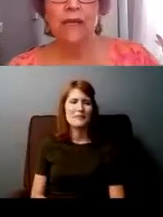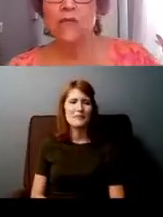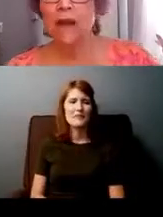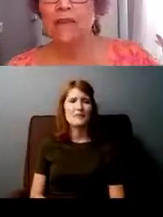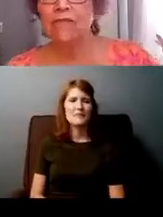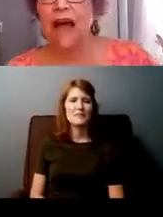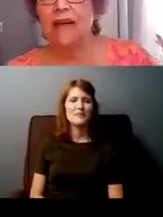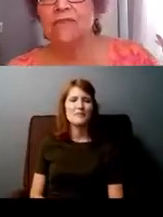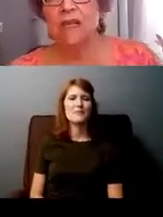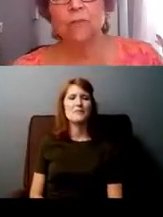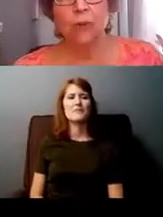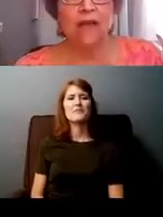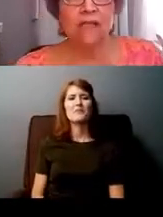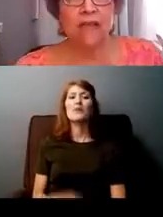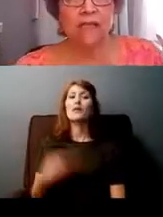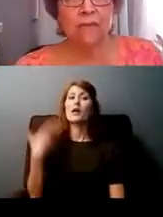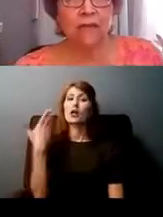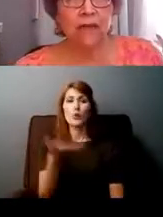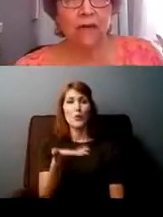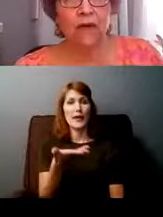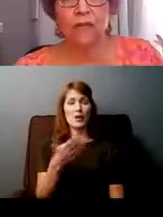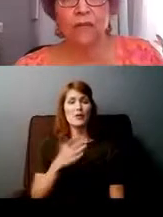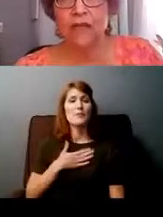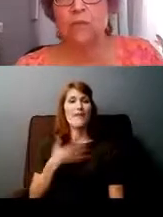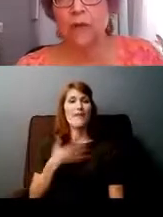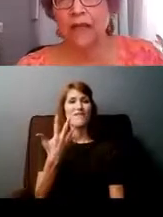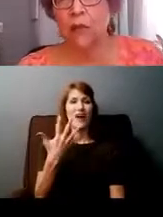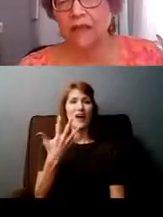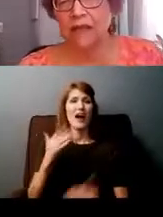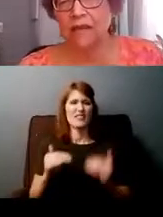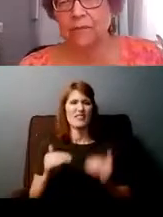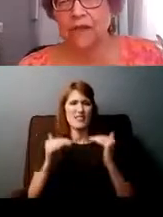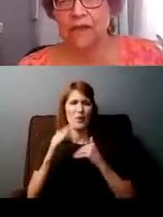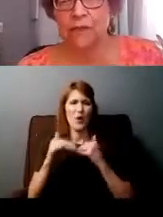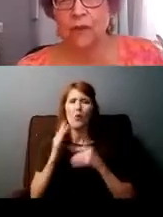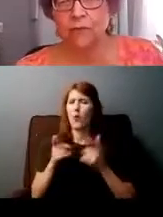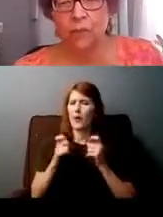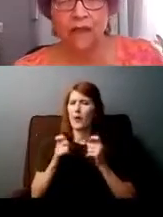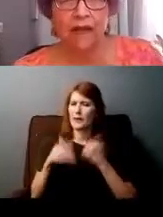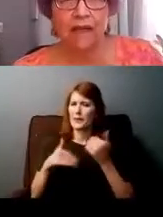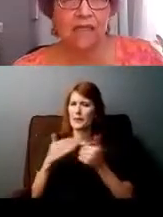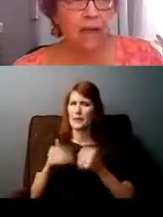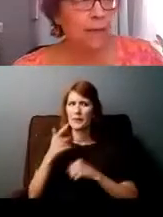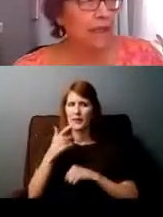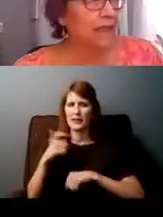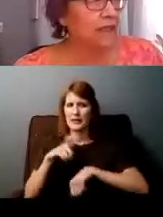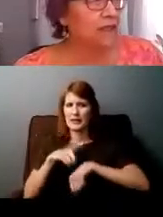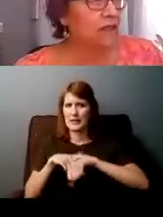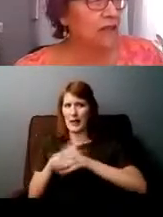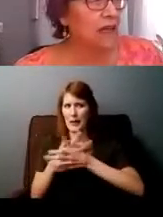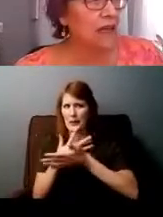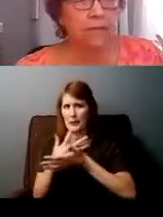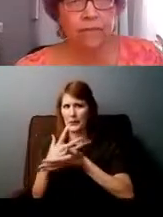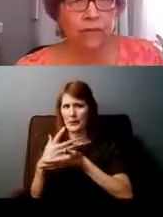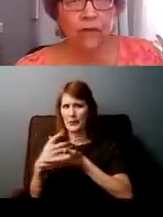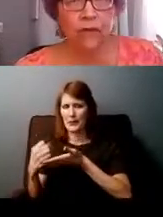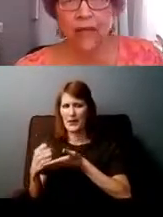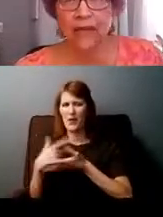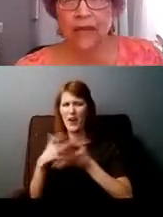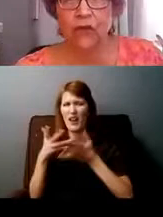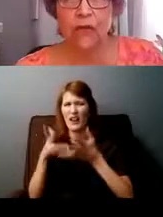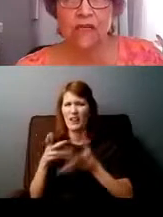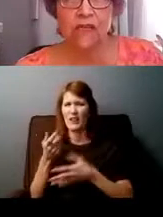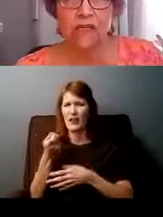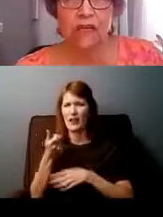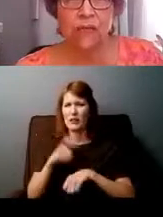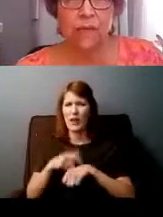So here's my 5-step process, and I'll go through this pretty quickly because we're running out of time and I'd like a little time for any